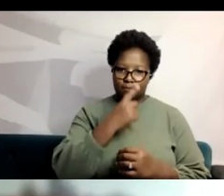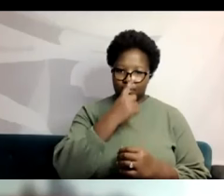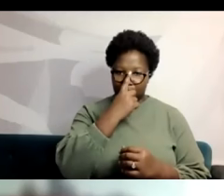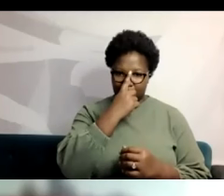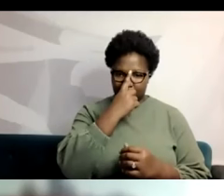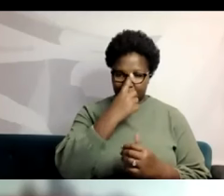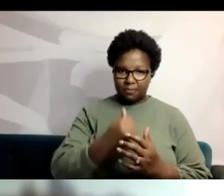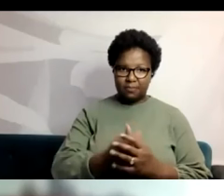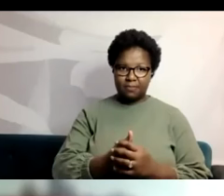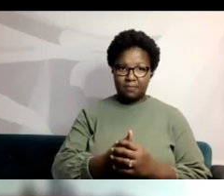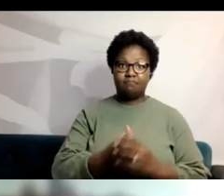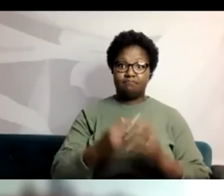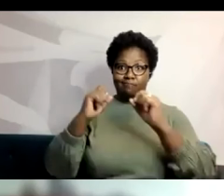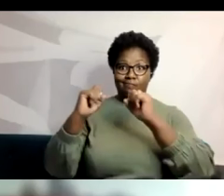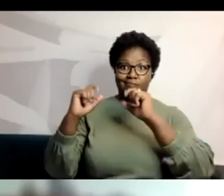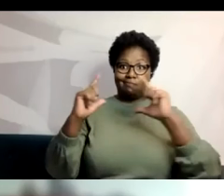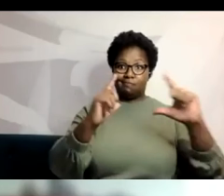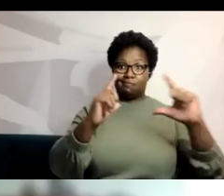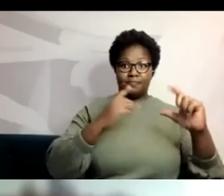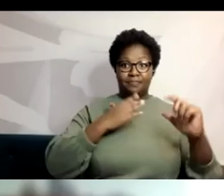Next slide, please.